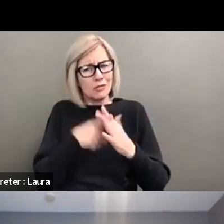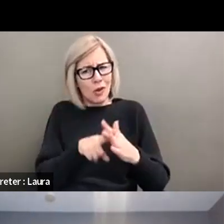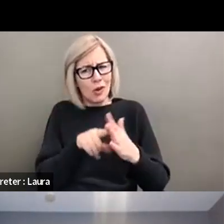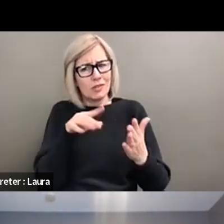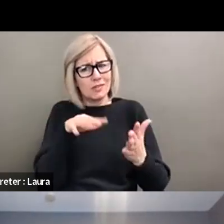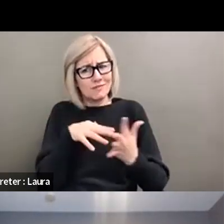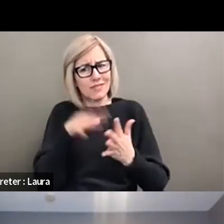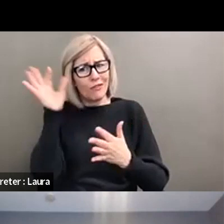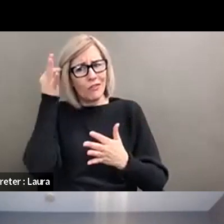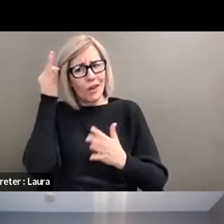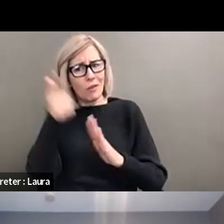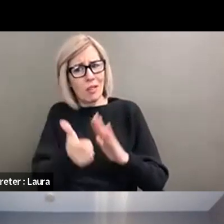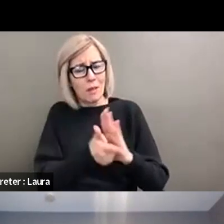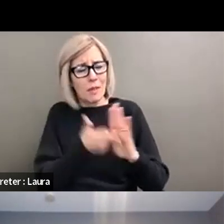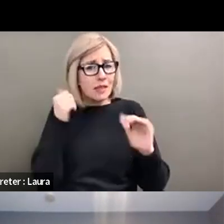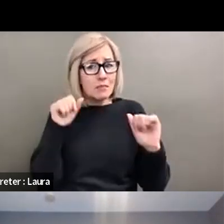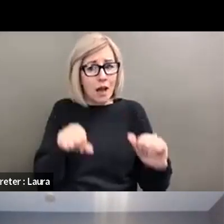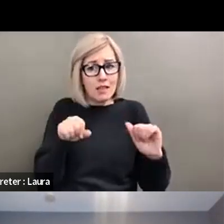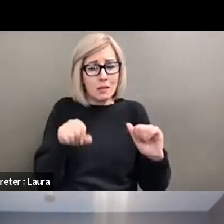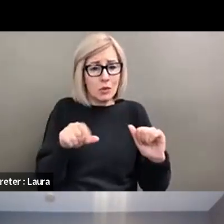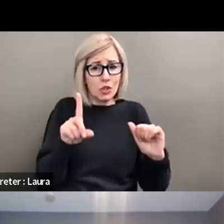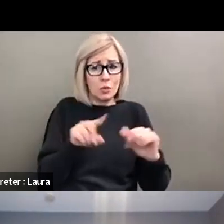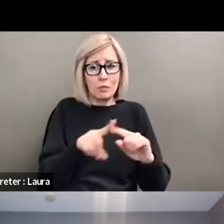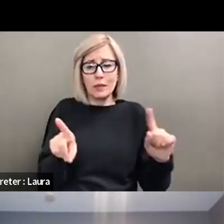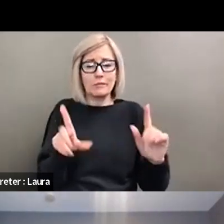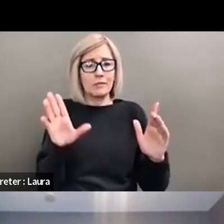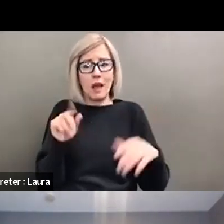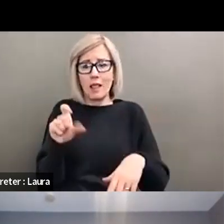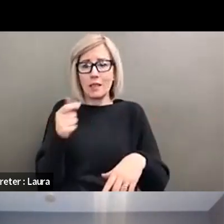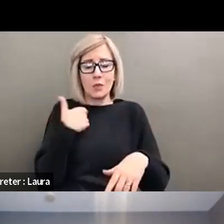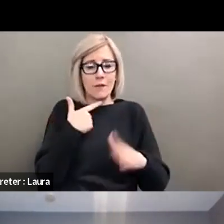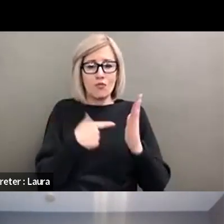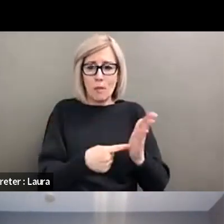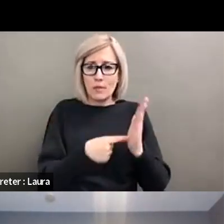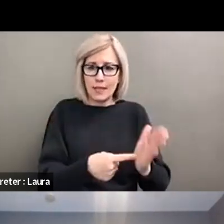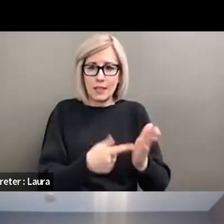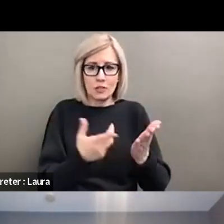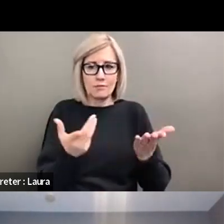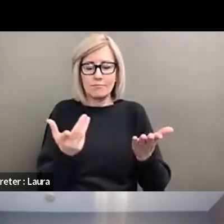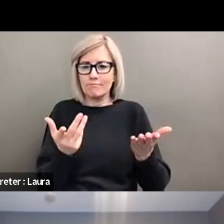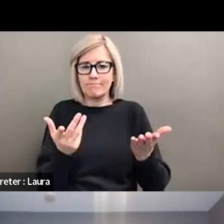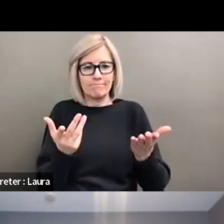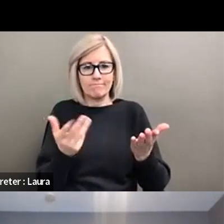federal law, because it's possible to do. But again, unless you have representation, you are